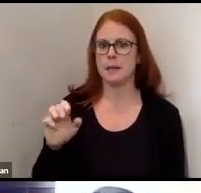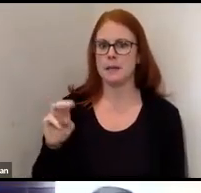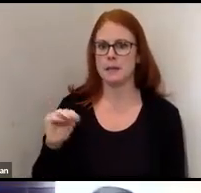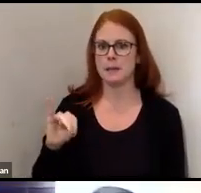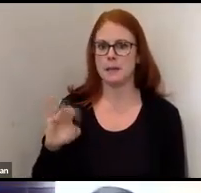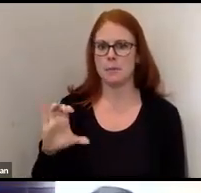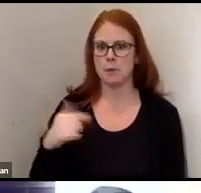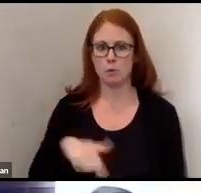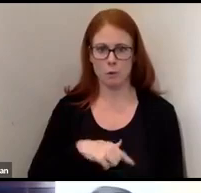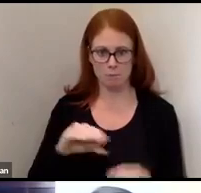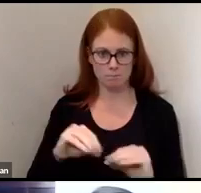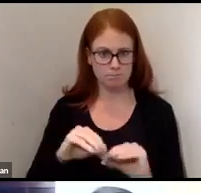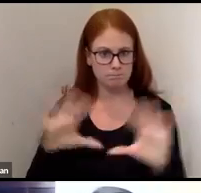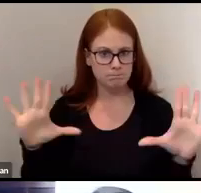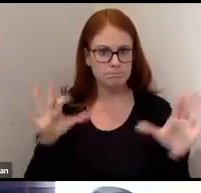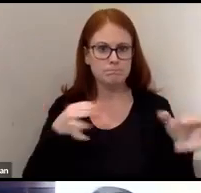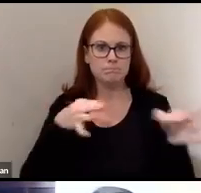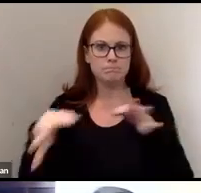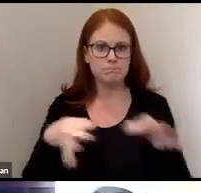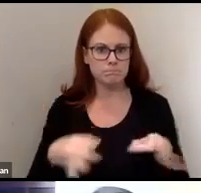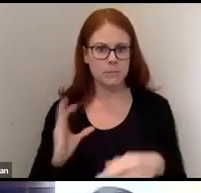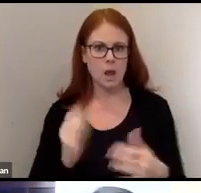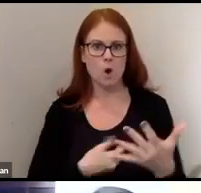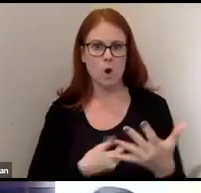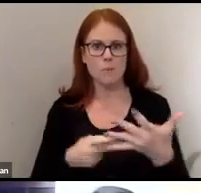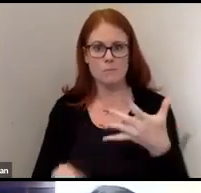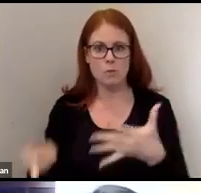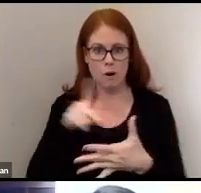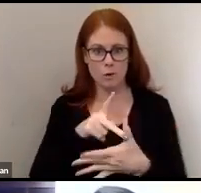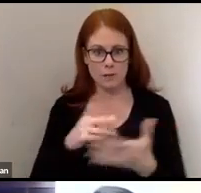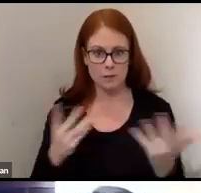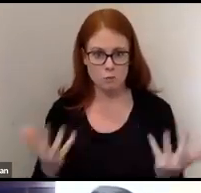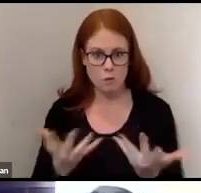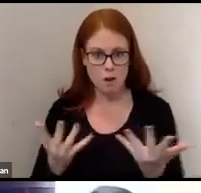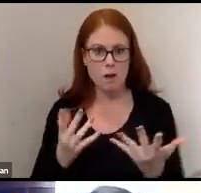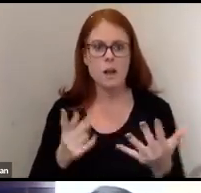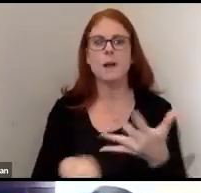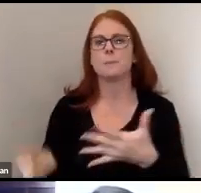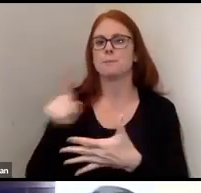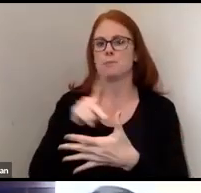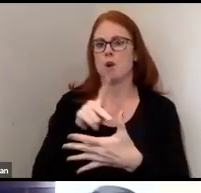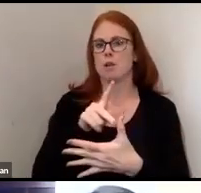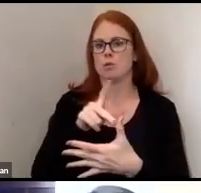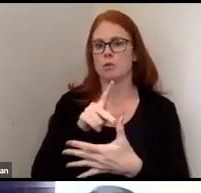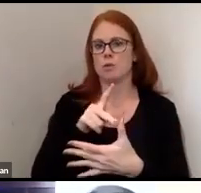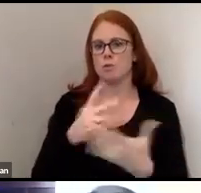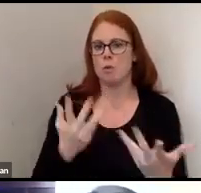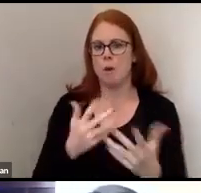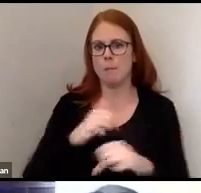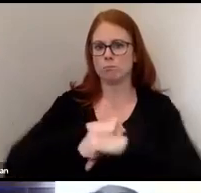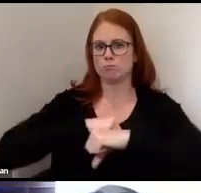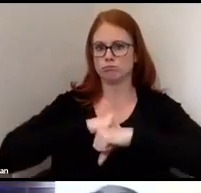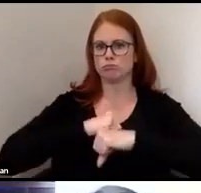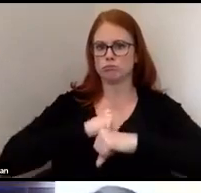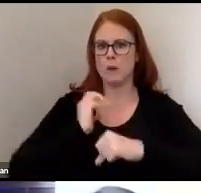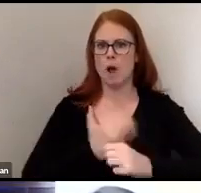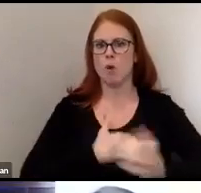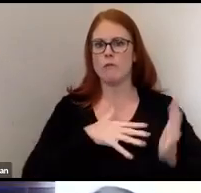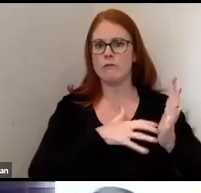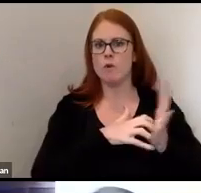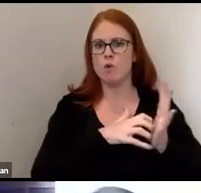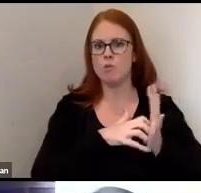clear about our priorities. Our priority is to, first of all, protect our vulnerable